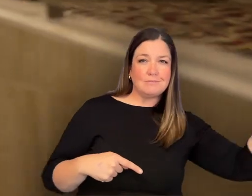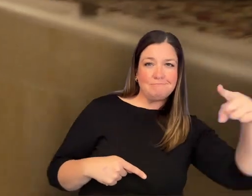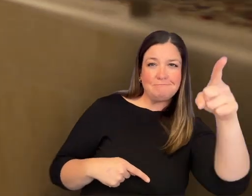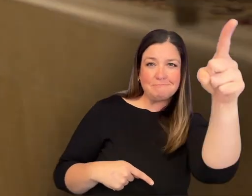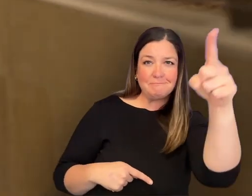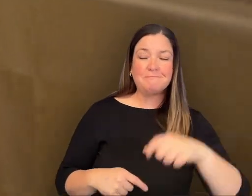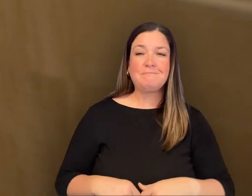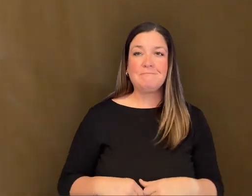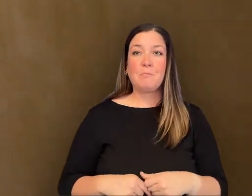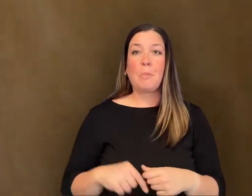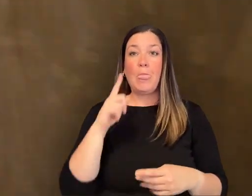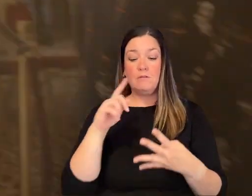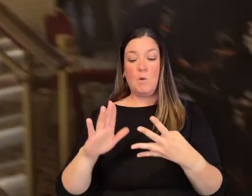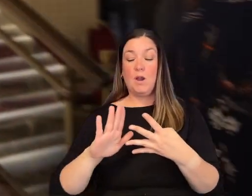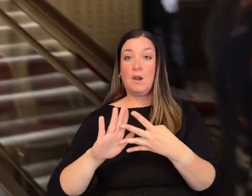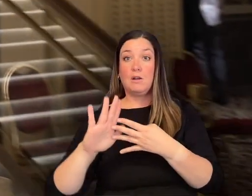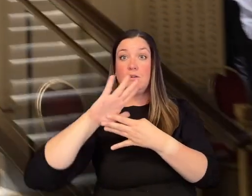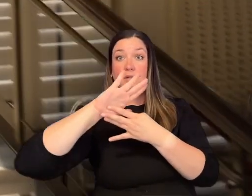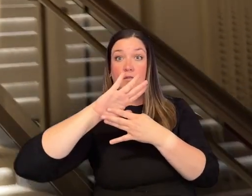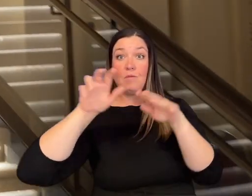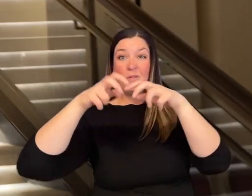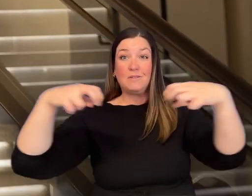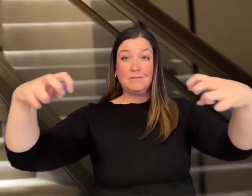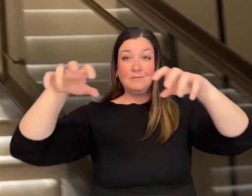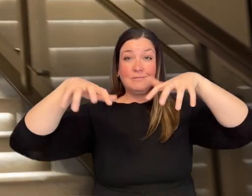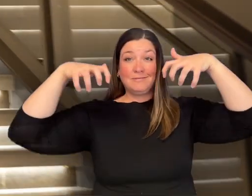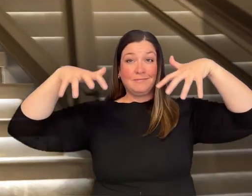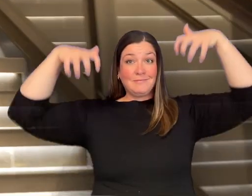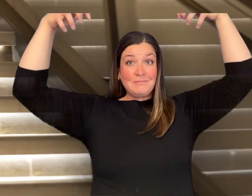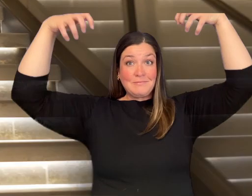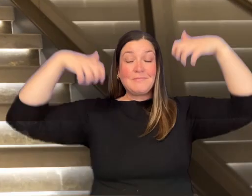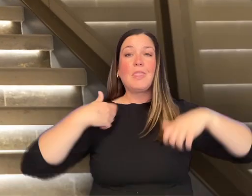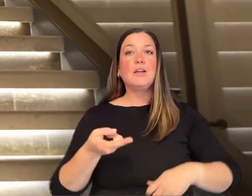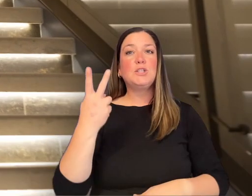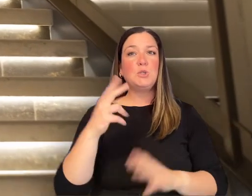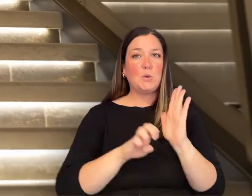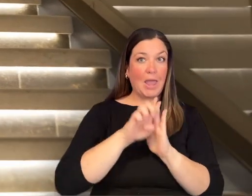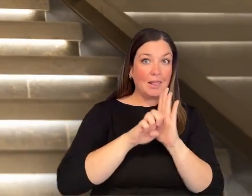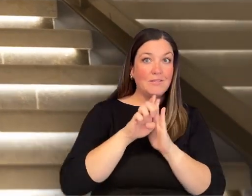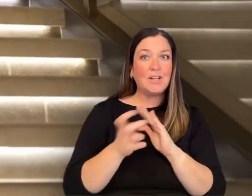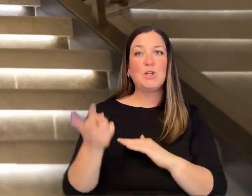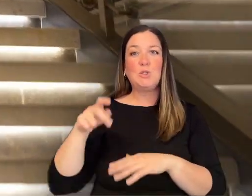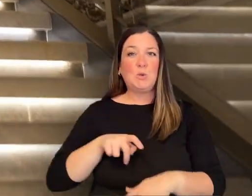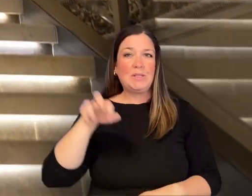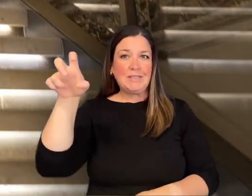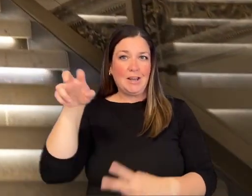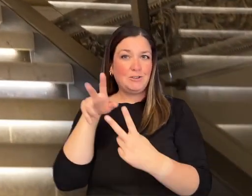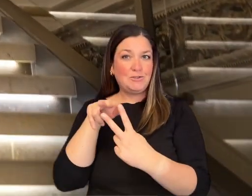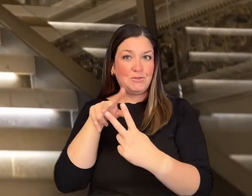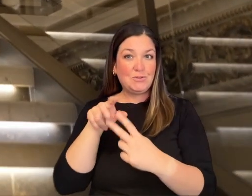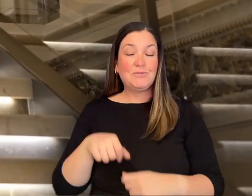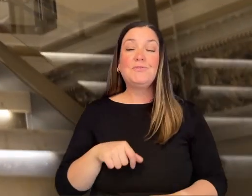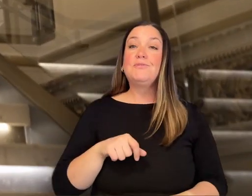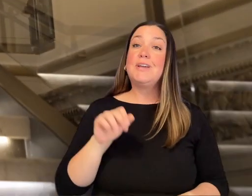lobby. To access the grand tier, mezzanine, or balcony, there are 2 elevators or 2 staircases you can choose